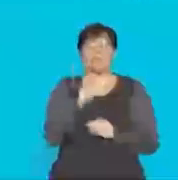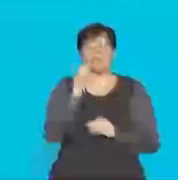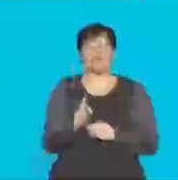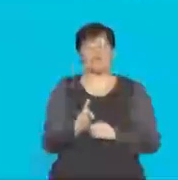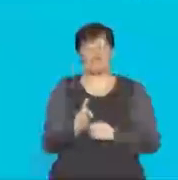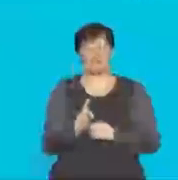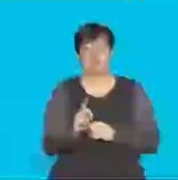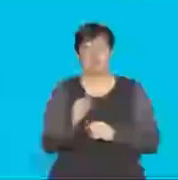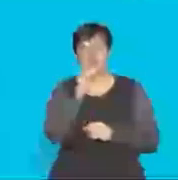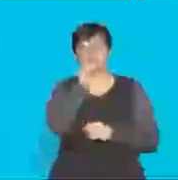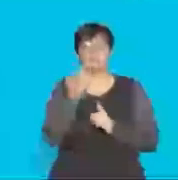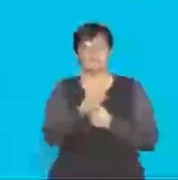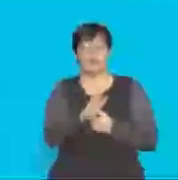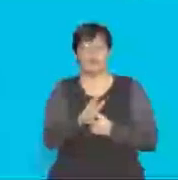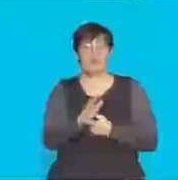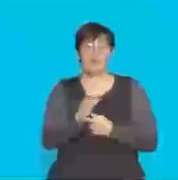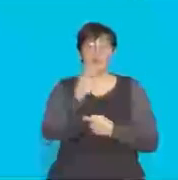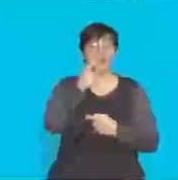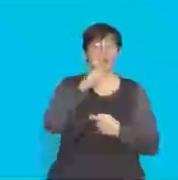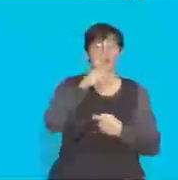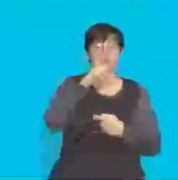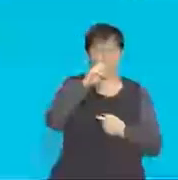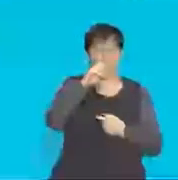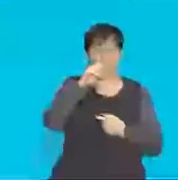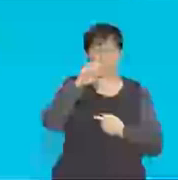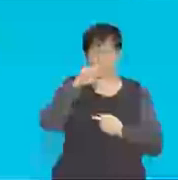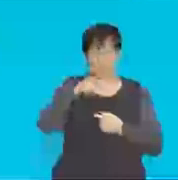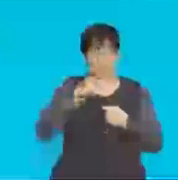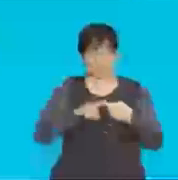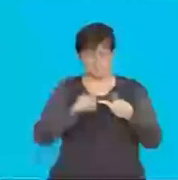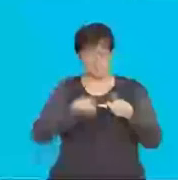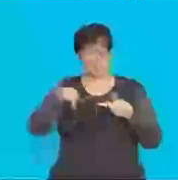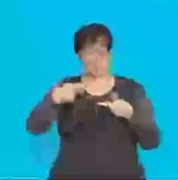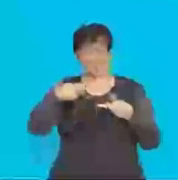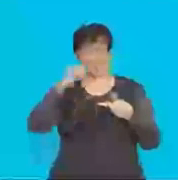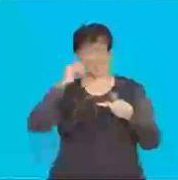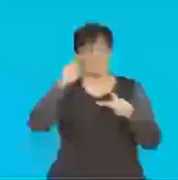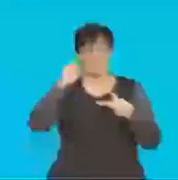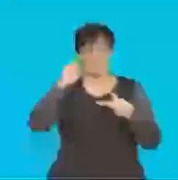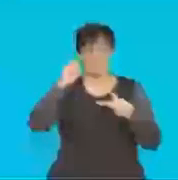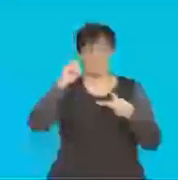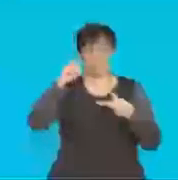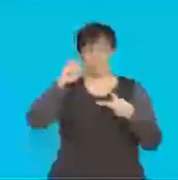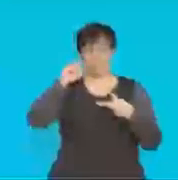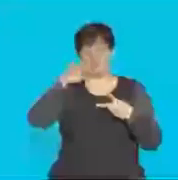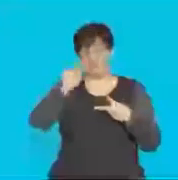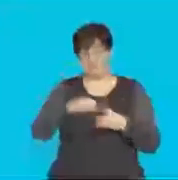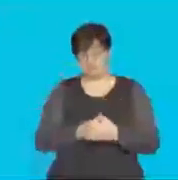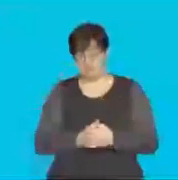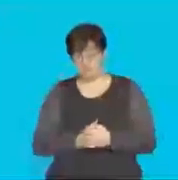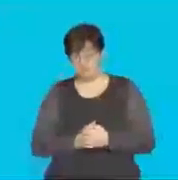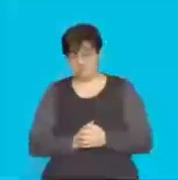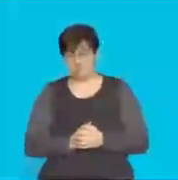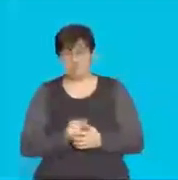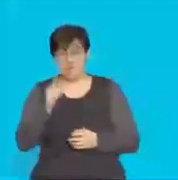the genotypes and phenotypes of the F1 generation. Let's try and do that as we wrap this segment up. So here's